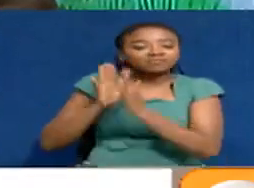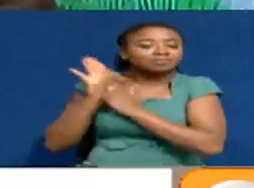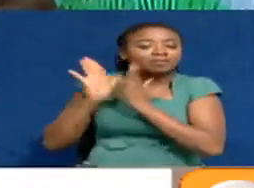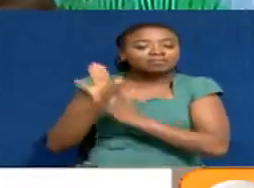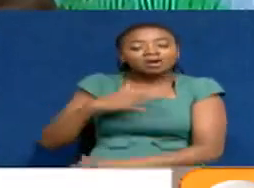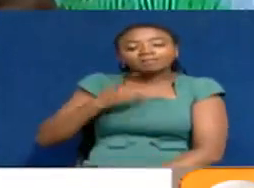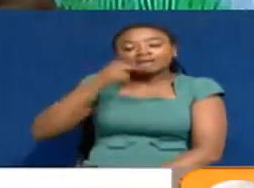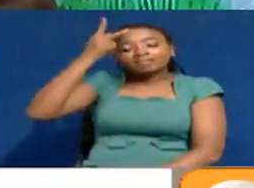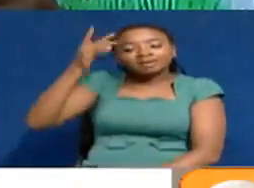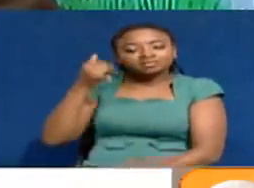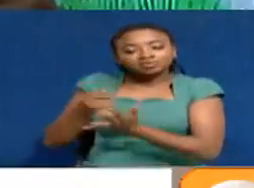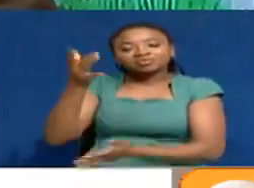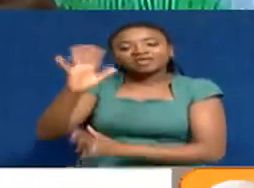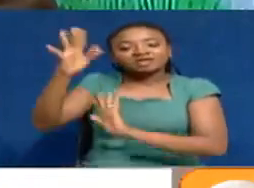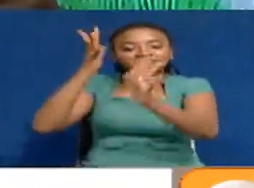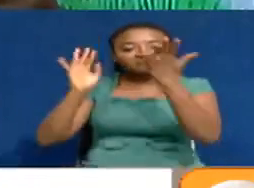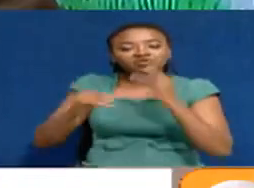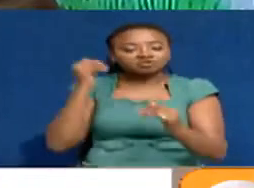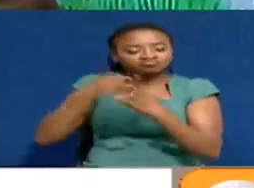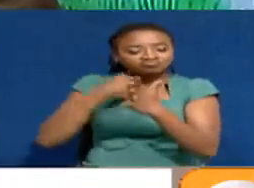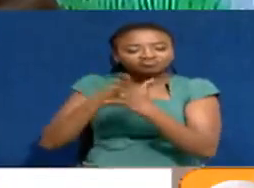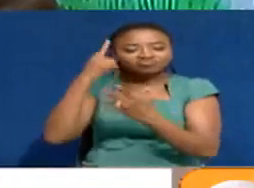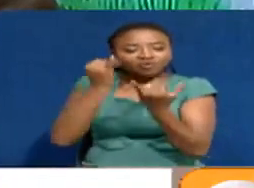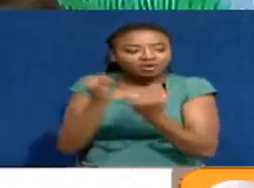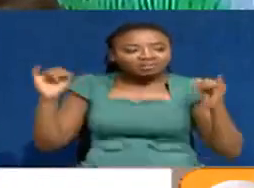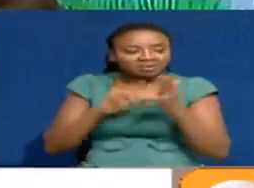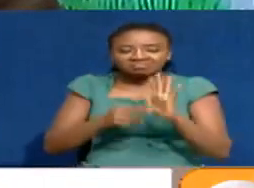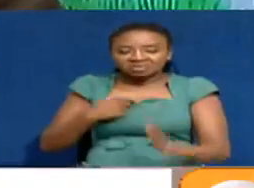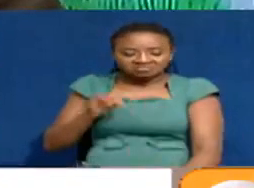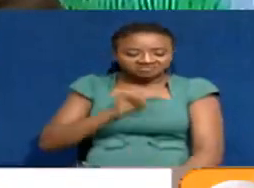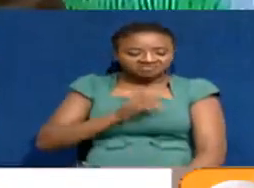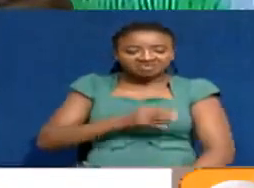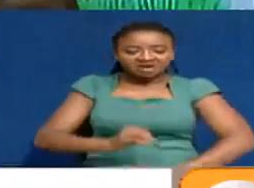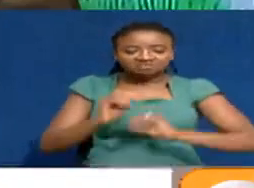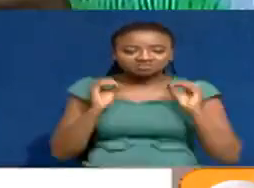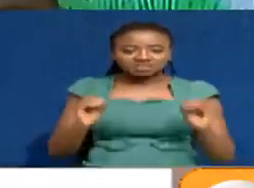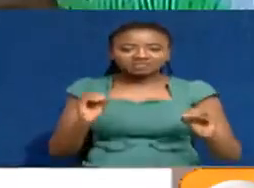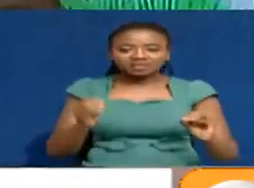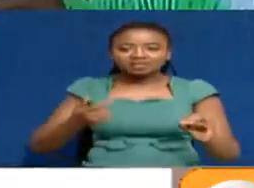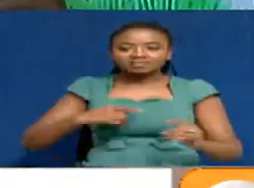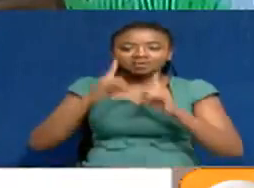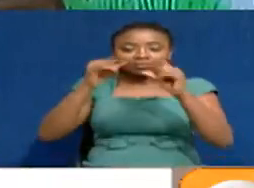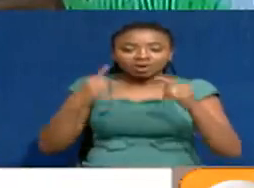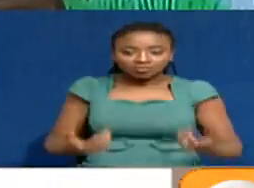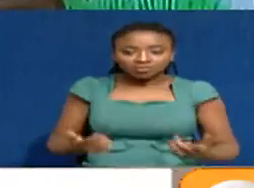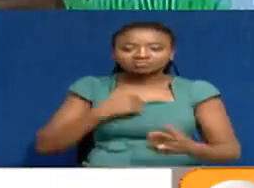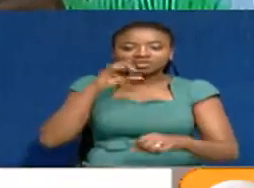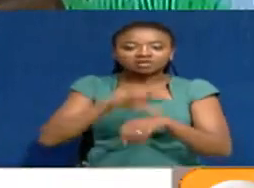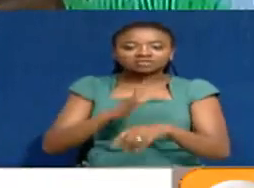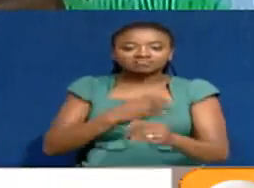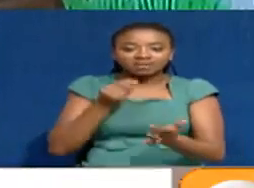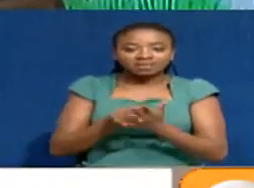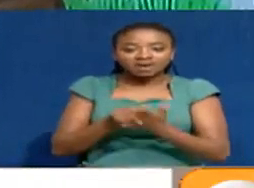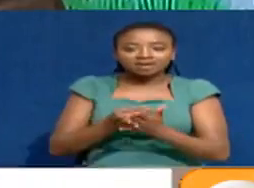the forest fighting for independence. I am not a fellow who is easily scared by anything. I am saying I made my money